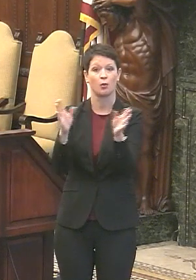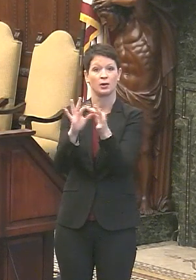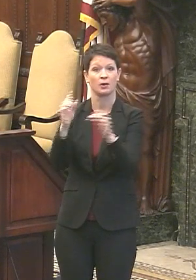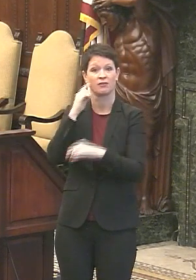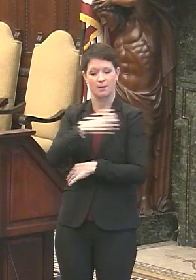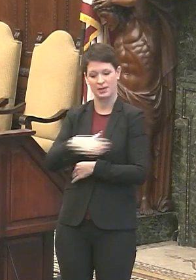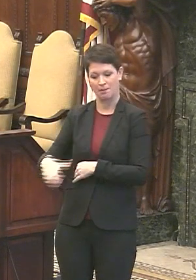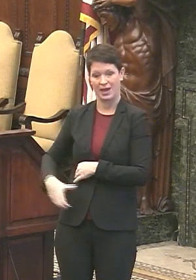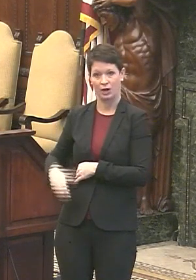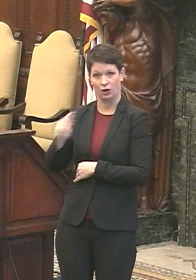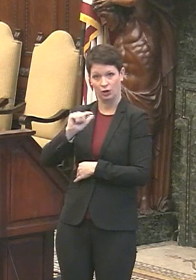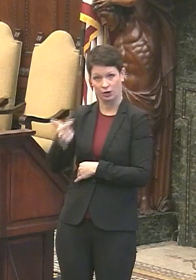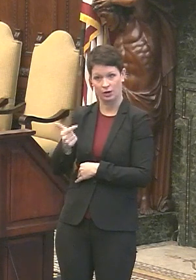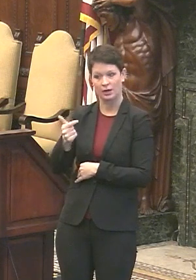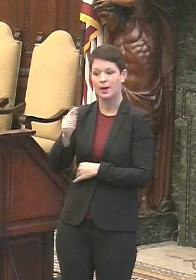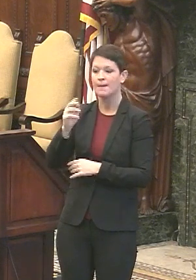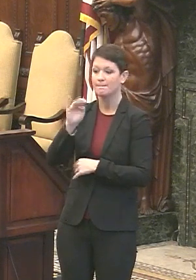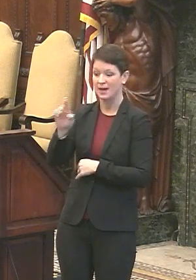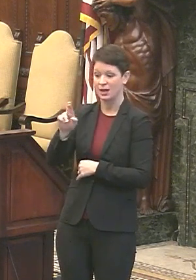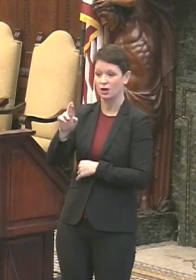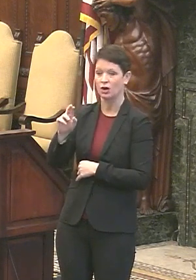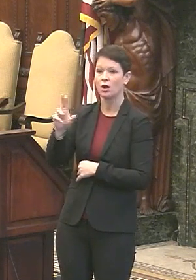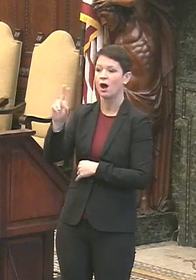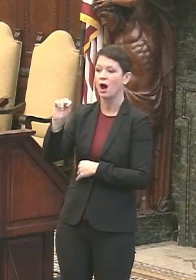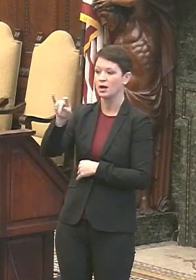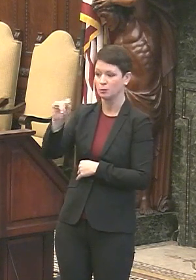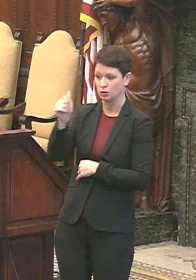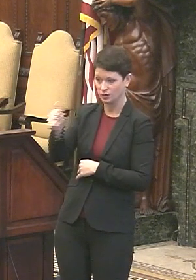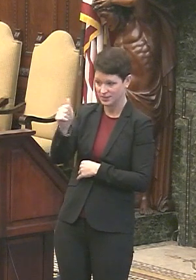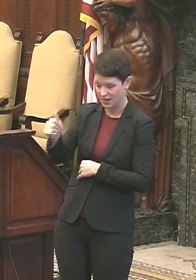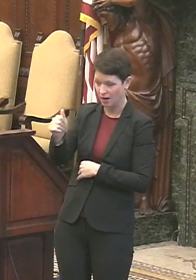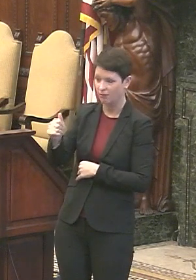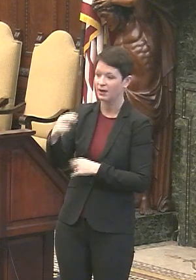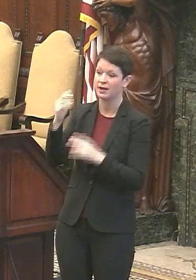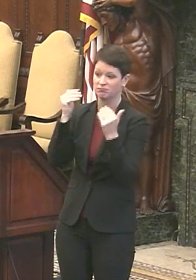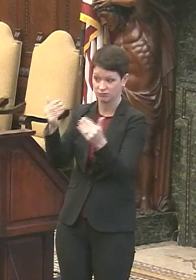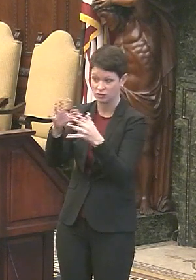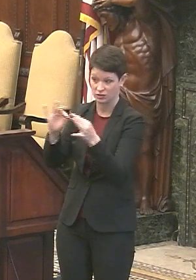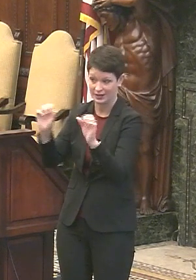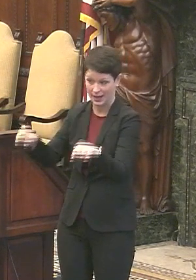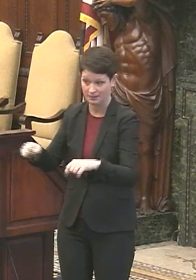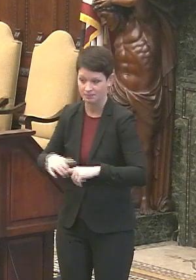remarks from Mayor Kenny. Mayor, I think you just have to unmute yourself there, and then you can get started.